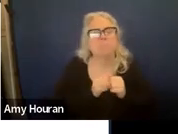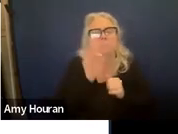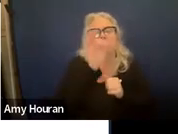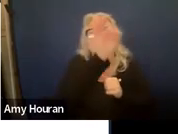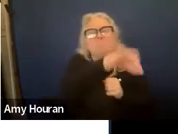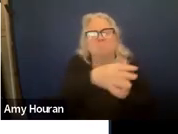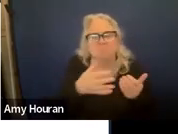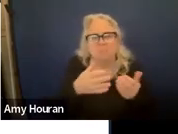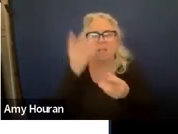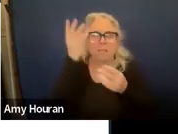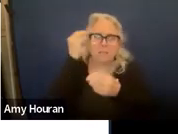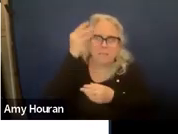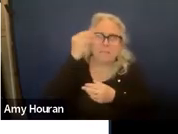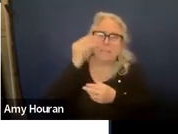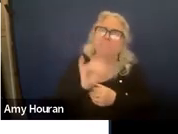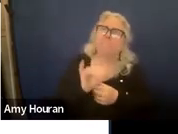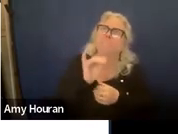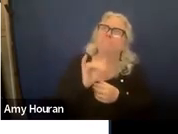them thinking about